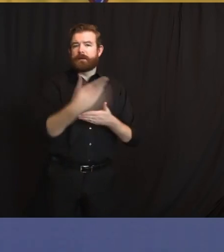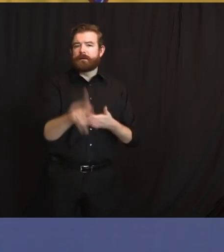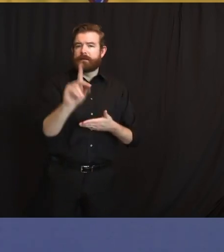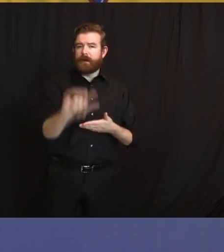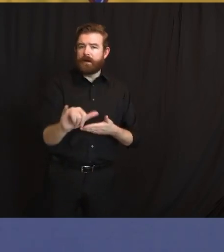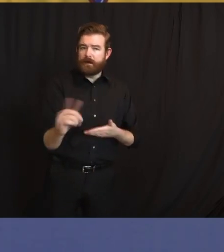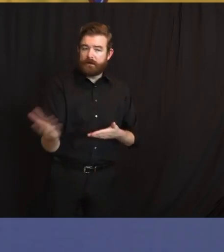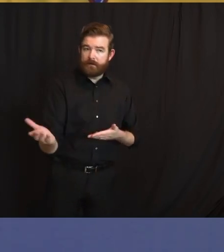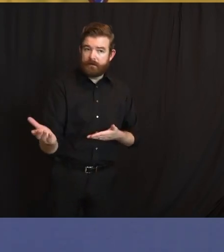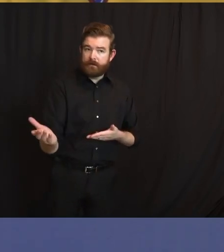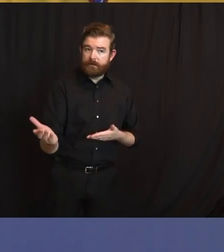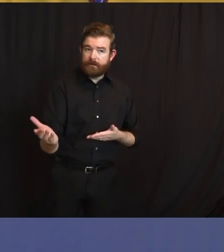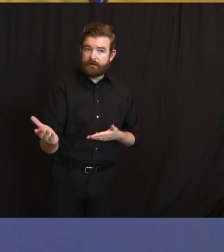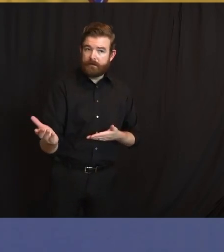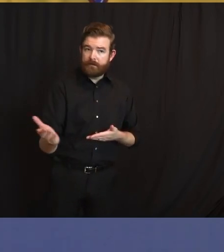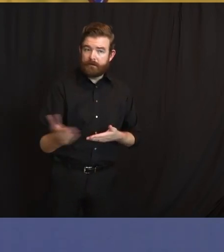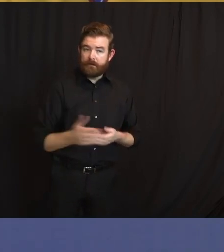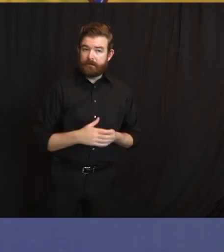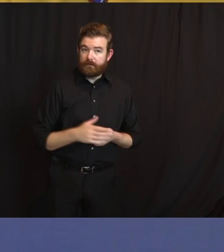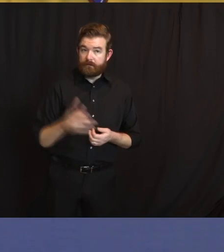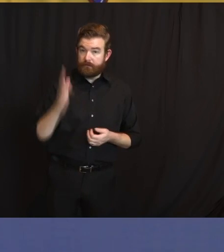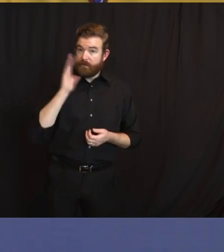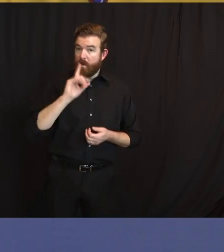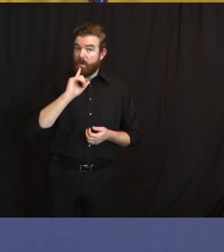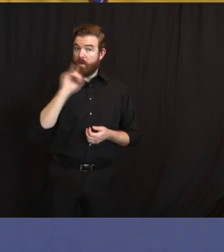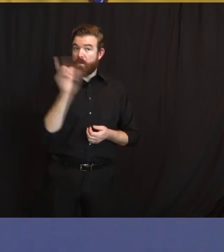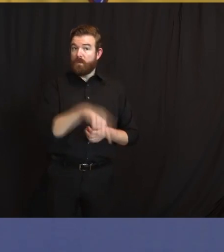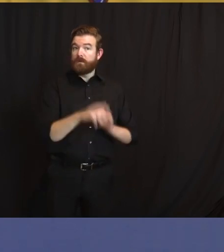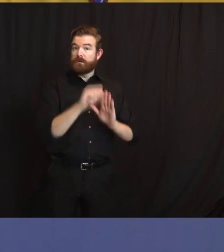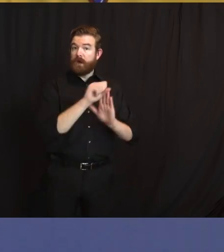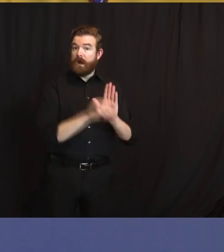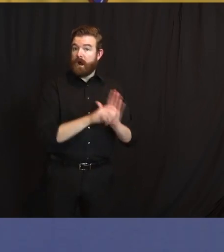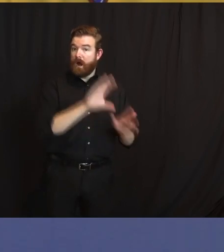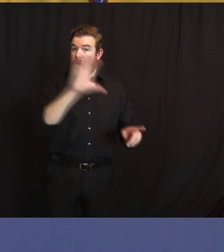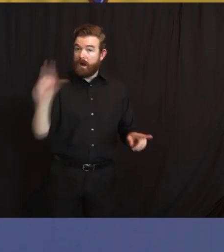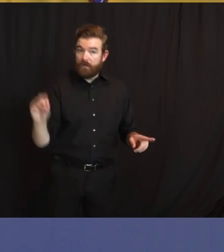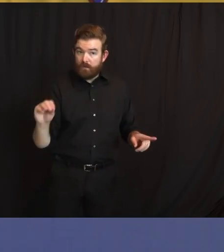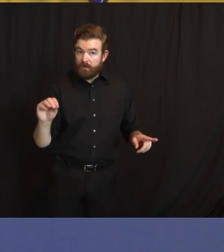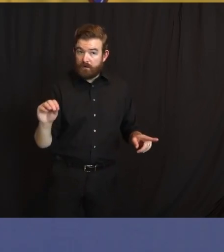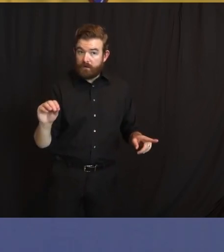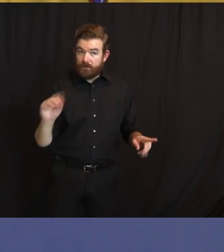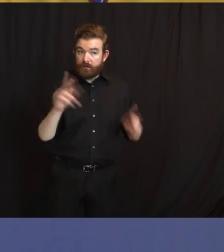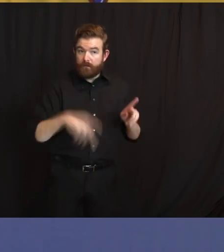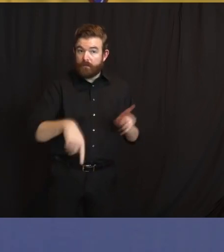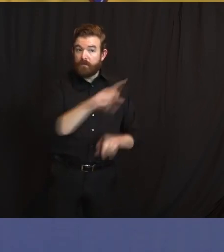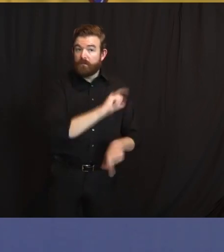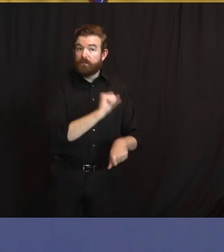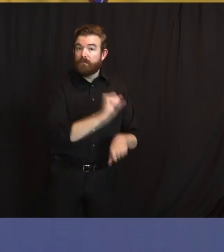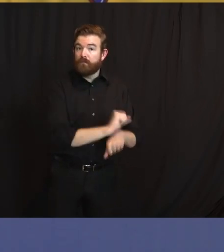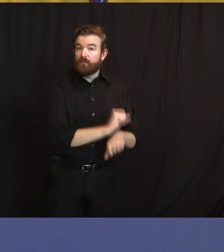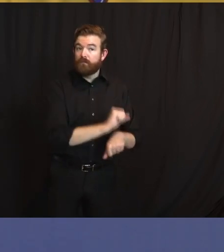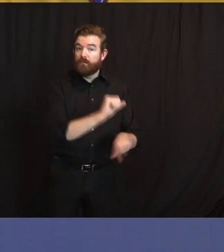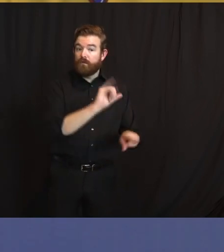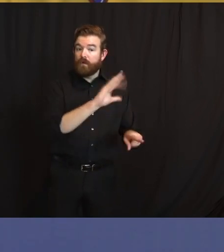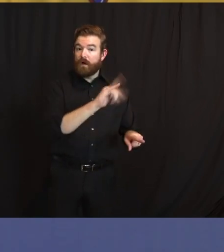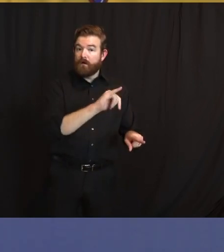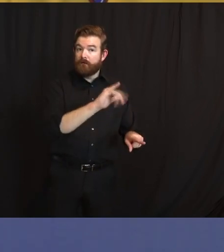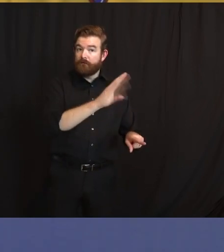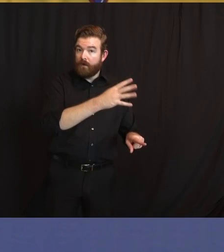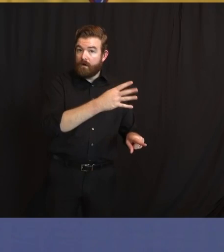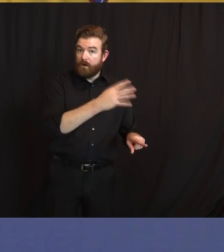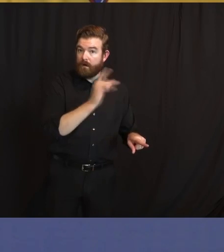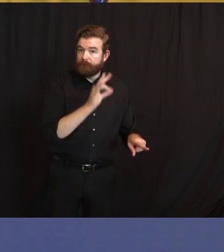you order state and county election officials to work on July 3rd and 4th if they need to get ballots out of the door? And